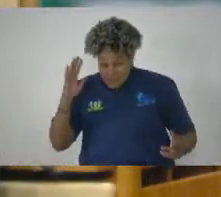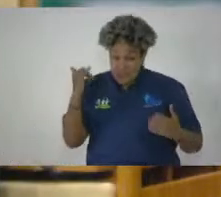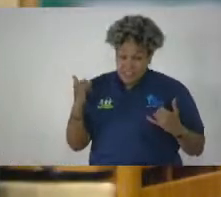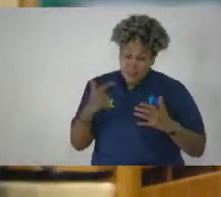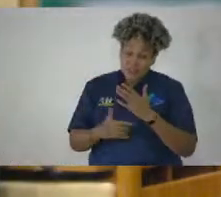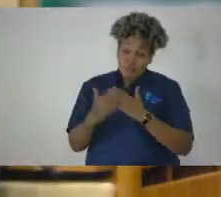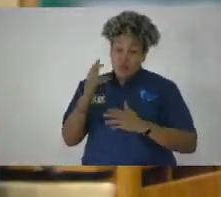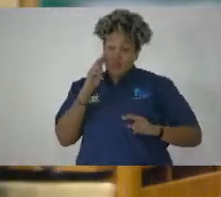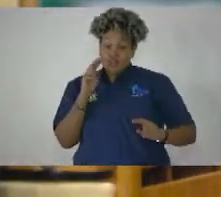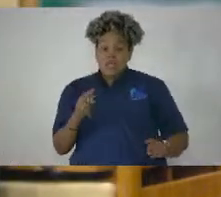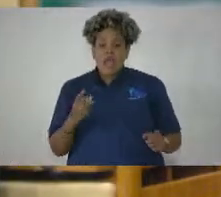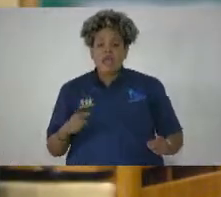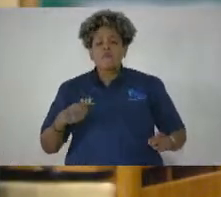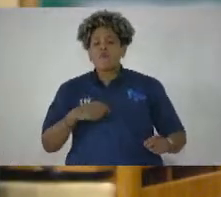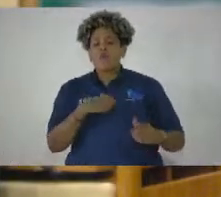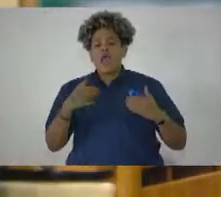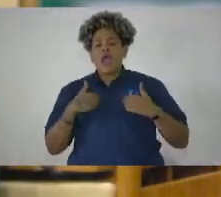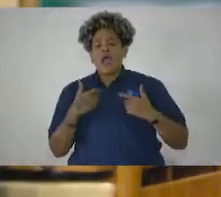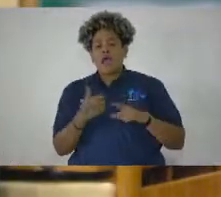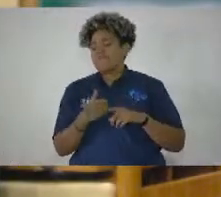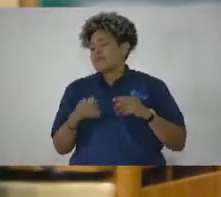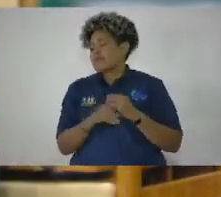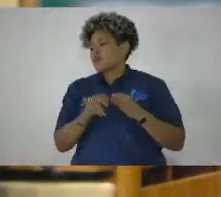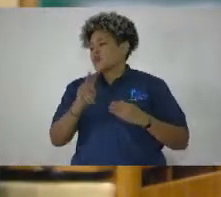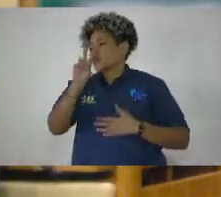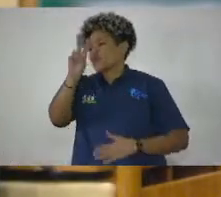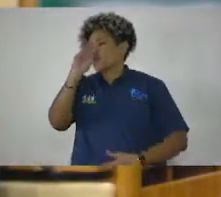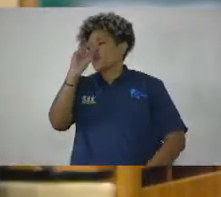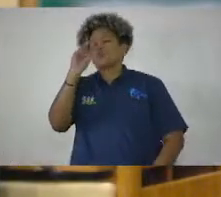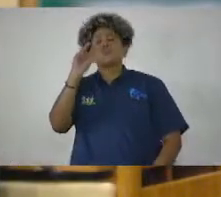morning, we have